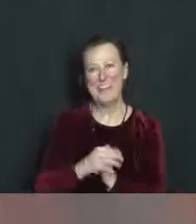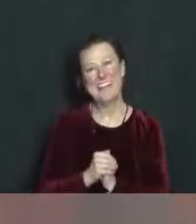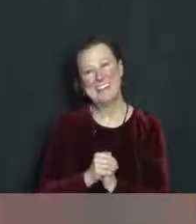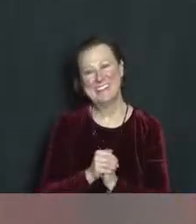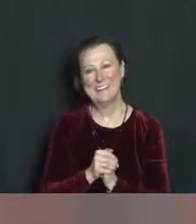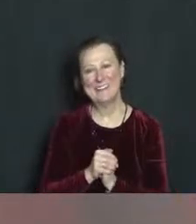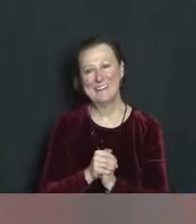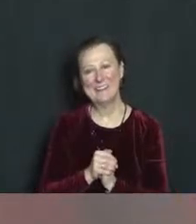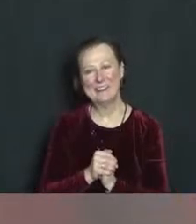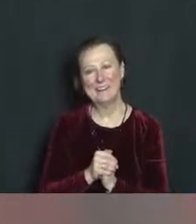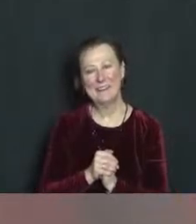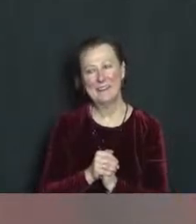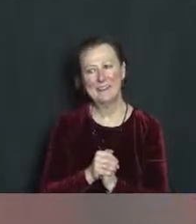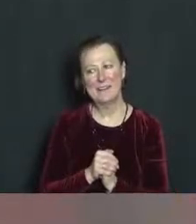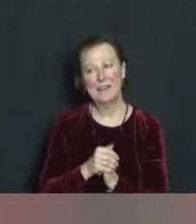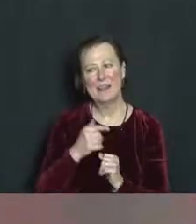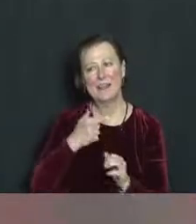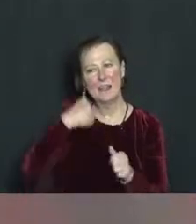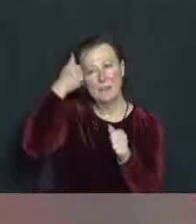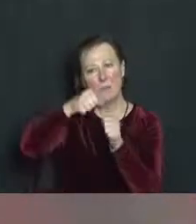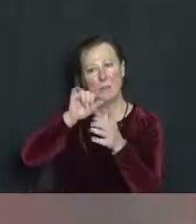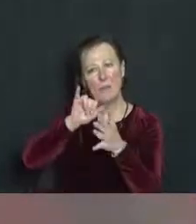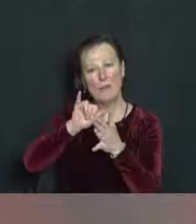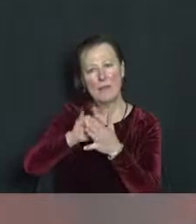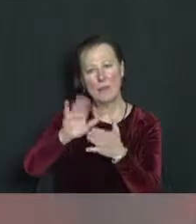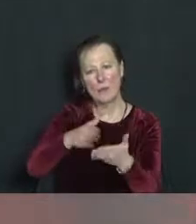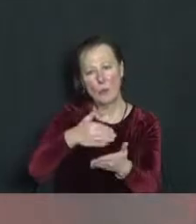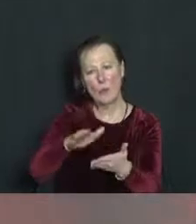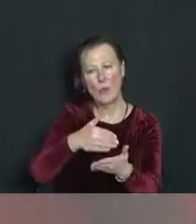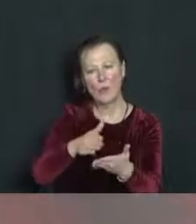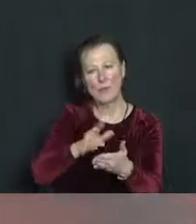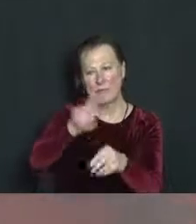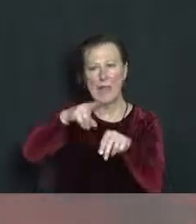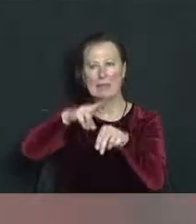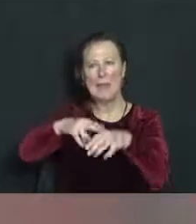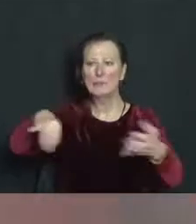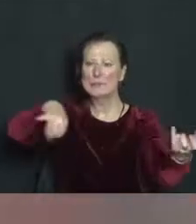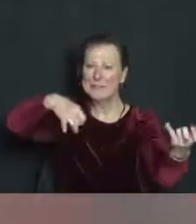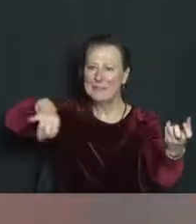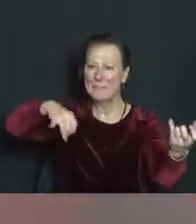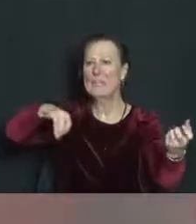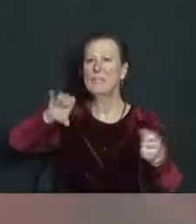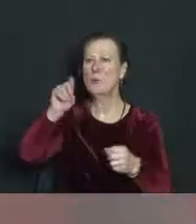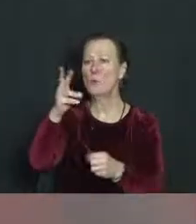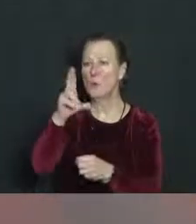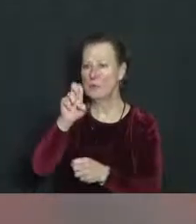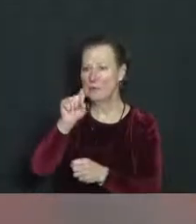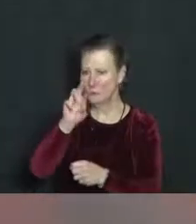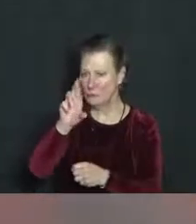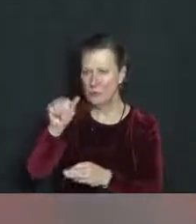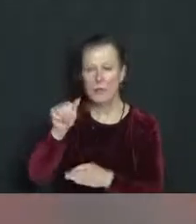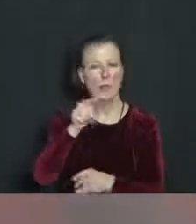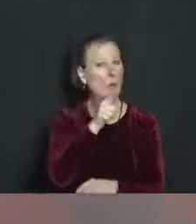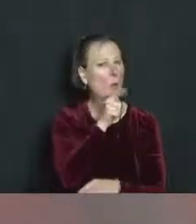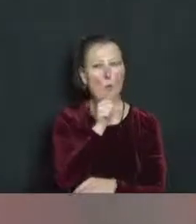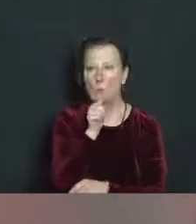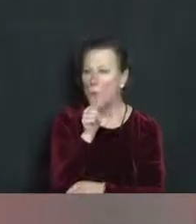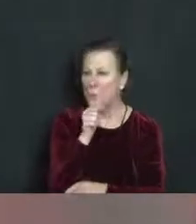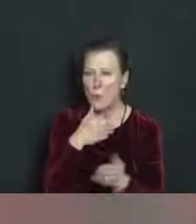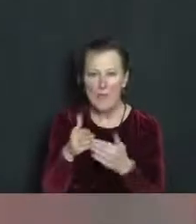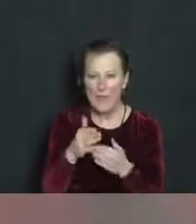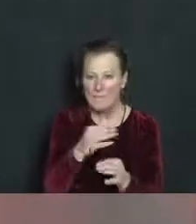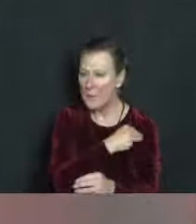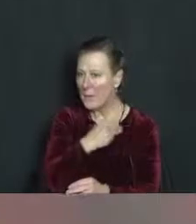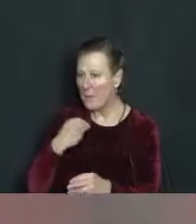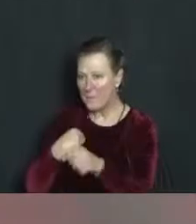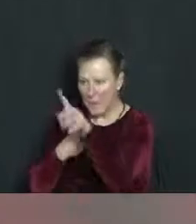Well, I remember that chorus, National Symphony Orchestra and this chorus. Whoever the members of that